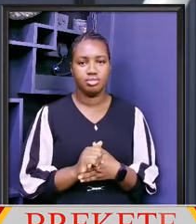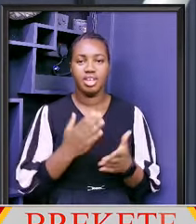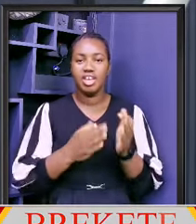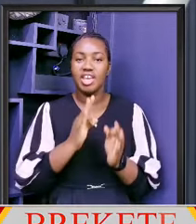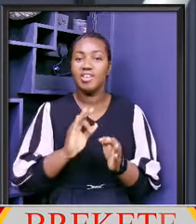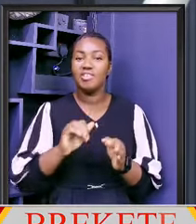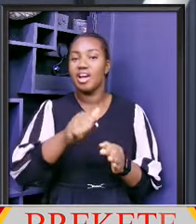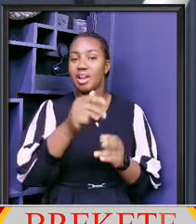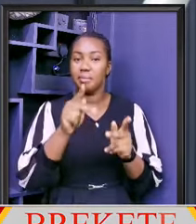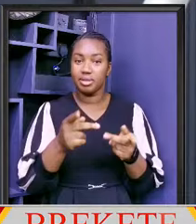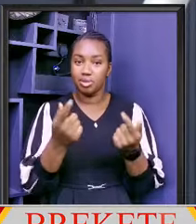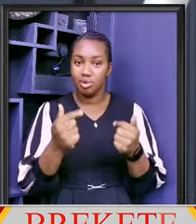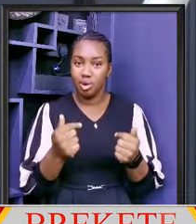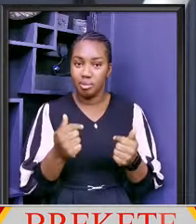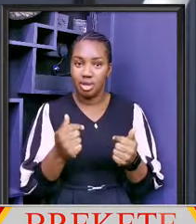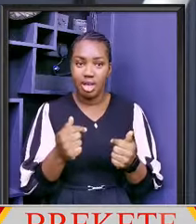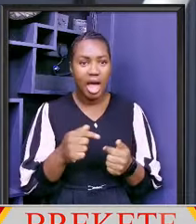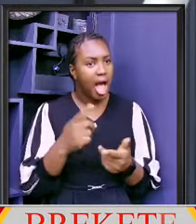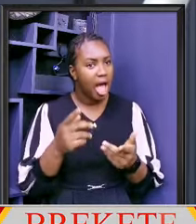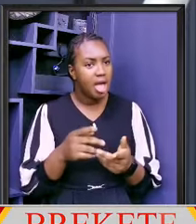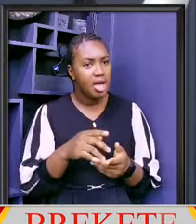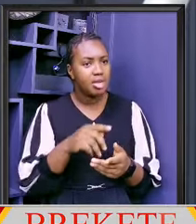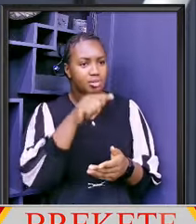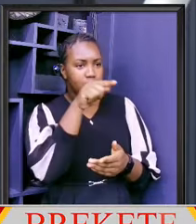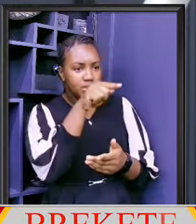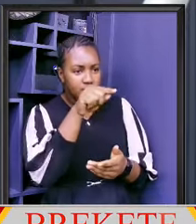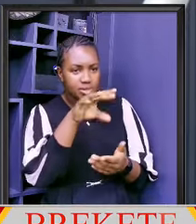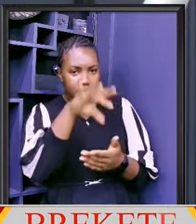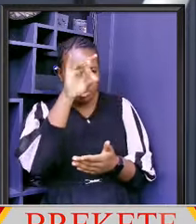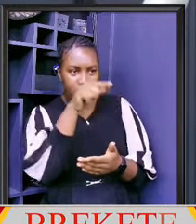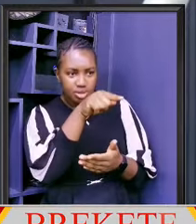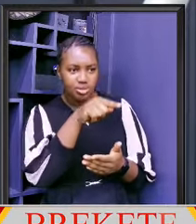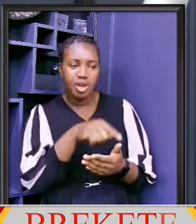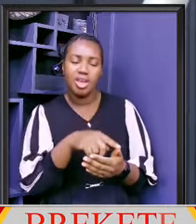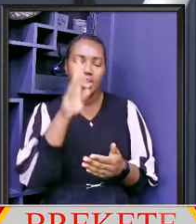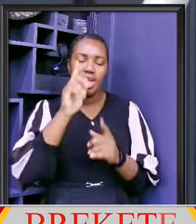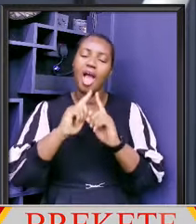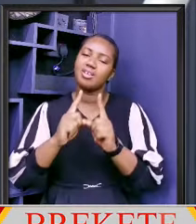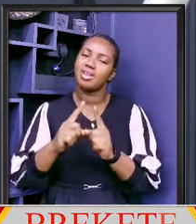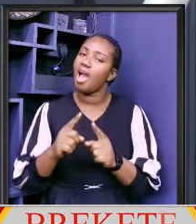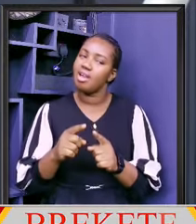If another person come, this one, Aboki, this one. No, this one, somebody you don't buy him.